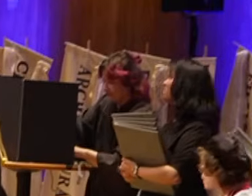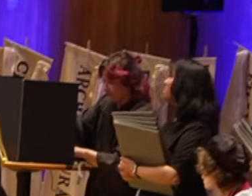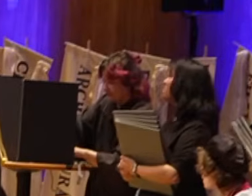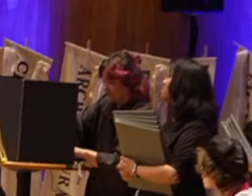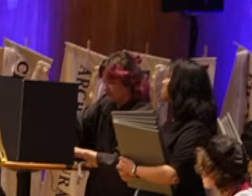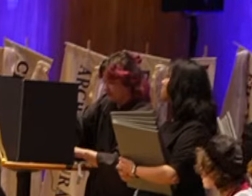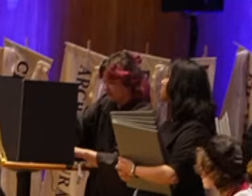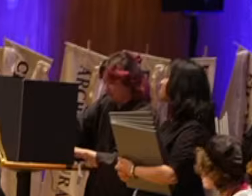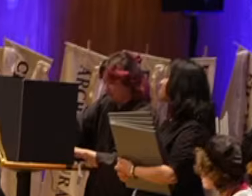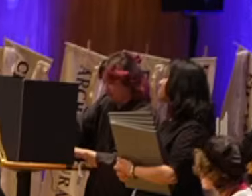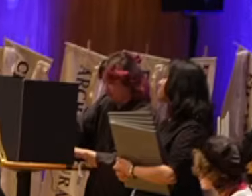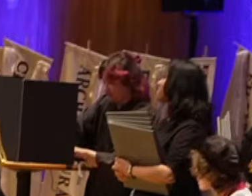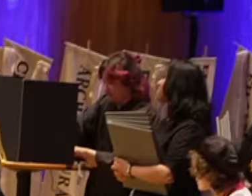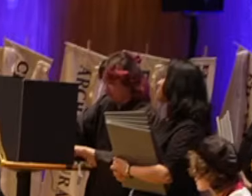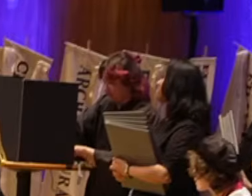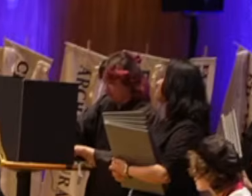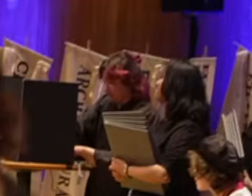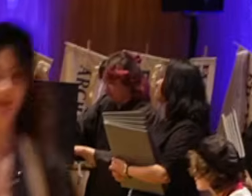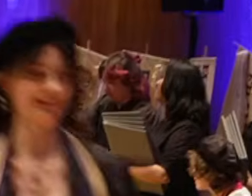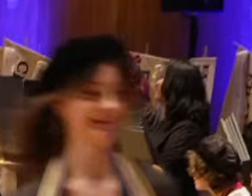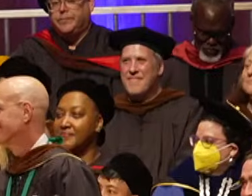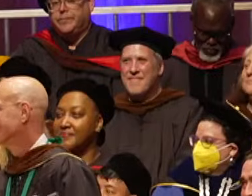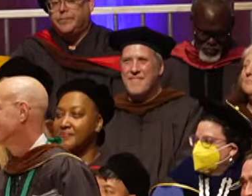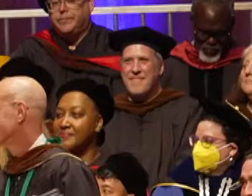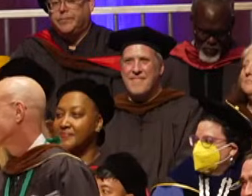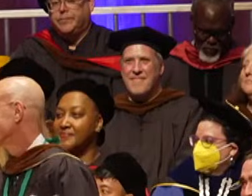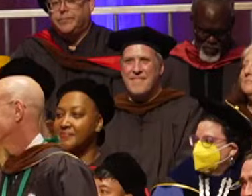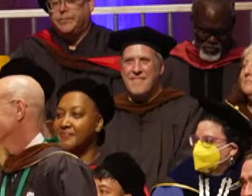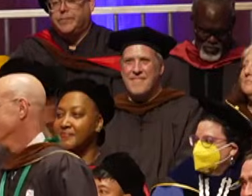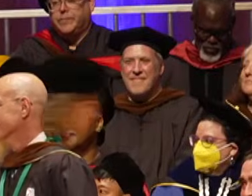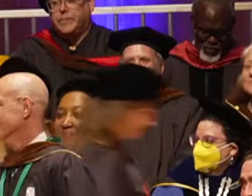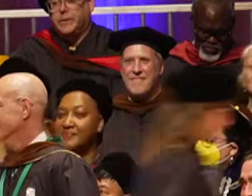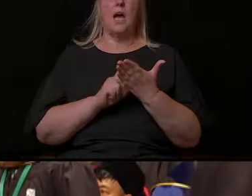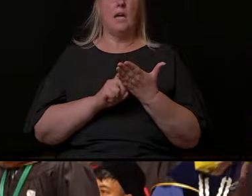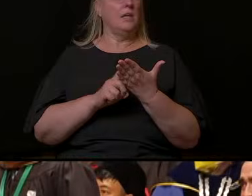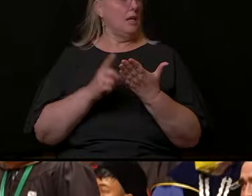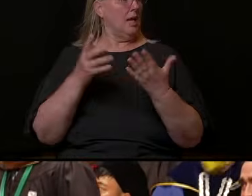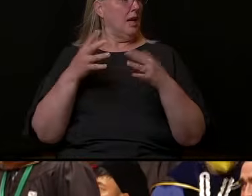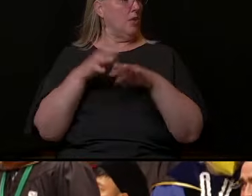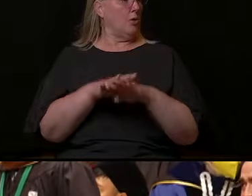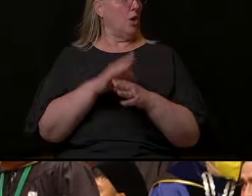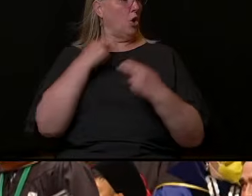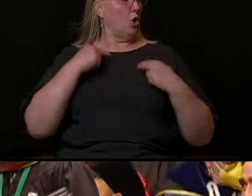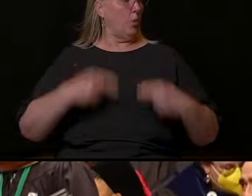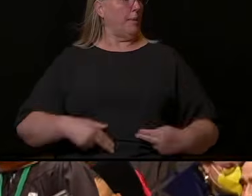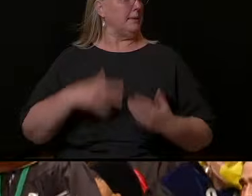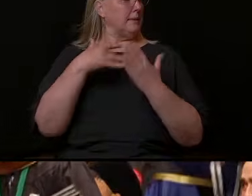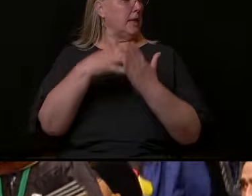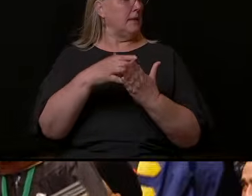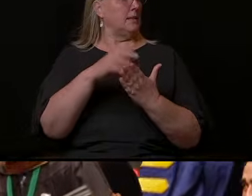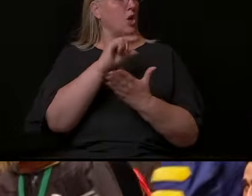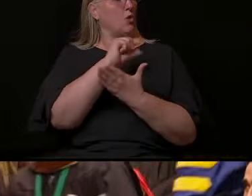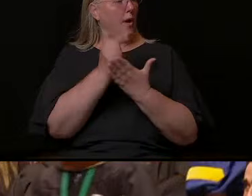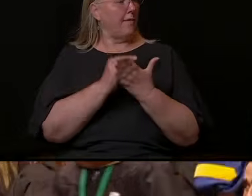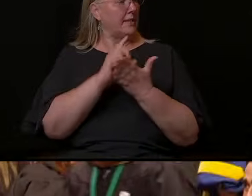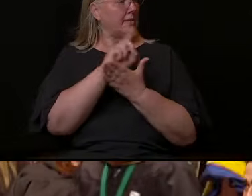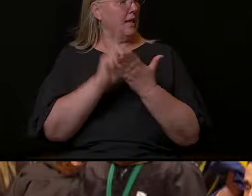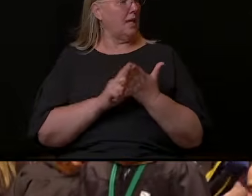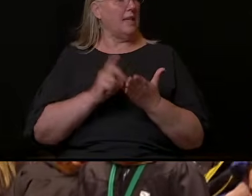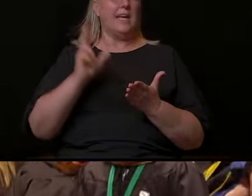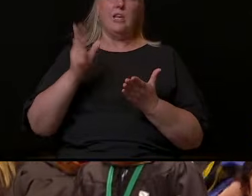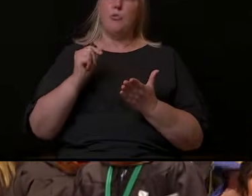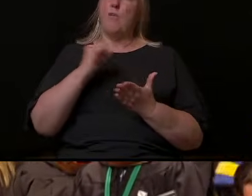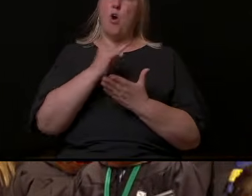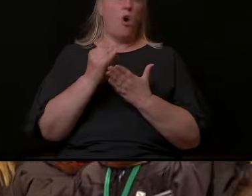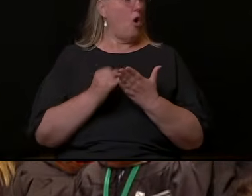Will the graphic design, integrated humanistic studies in graphic design, history of art, design, and visual culture, and illustration